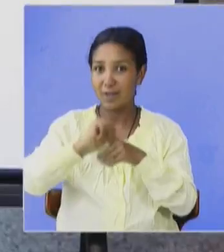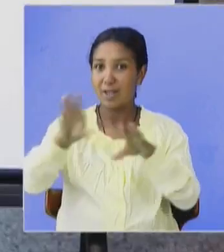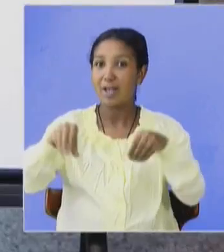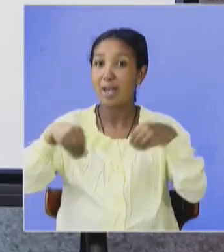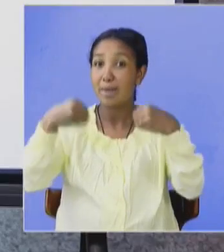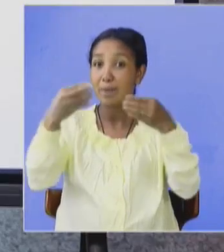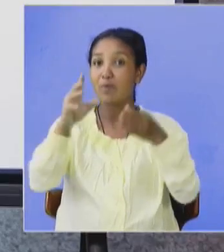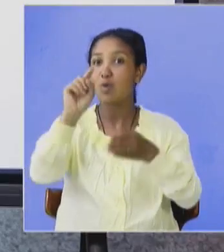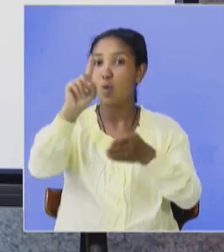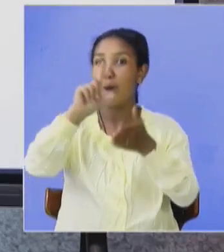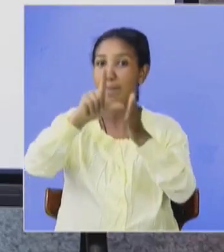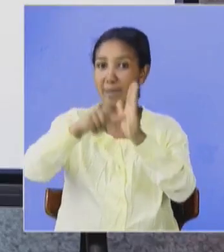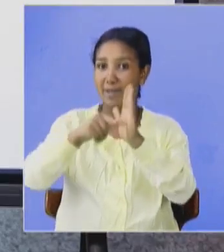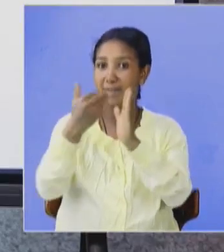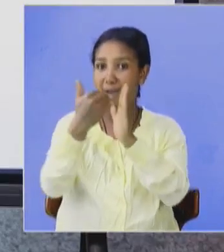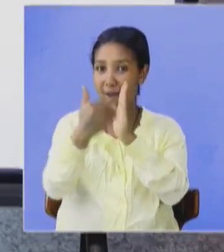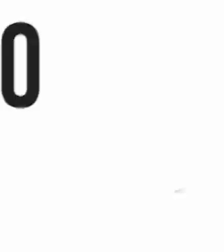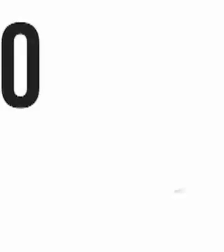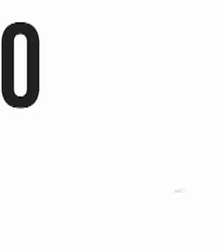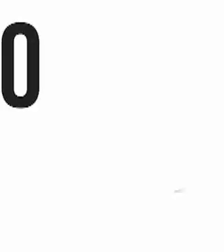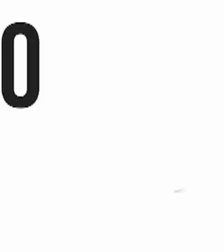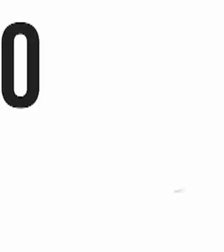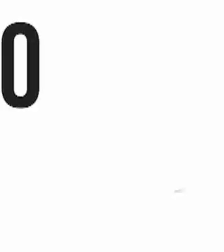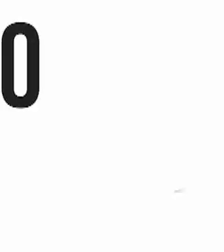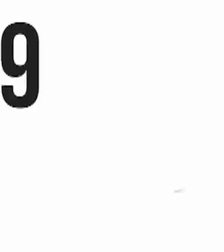give you 1.5 minutes and I will be back.